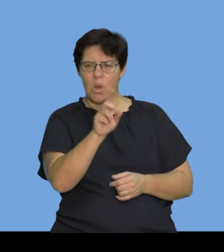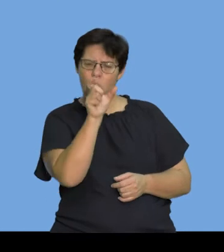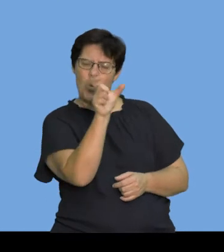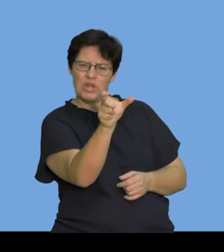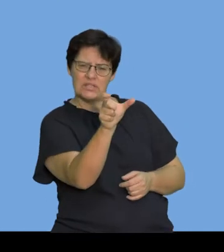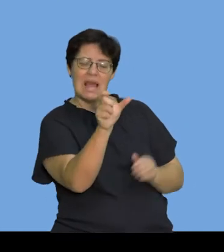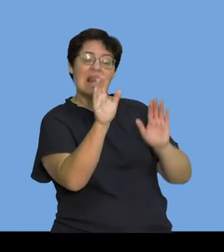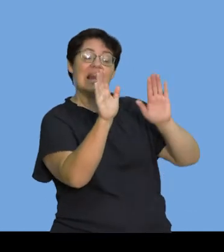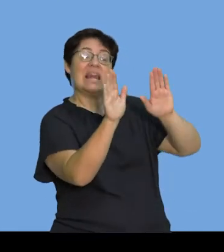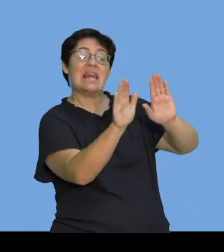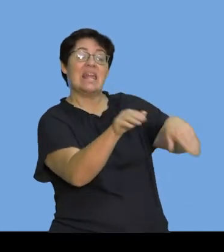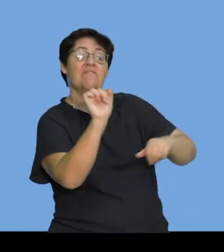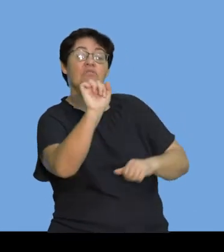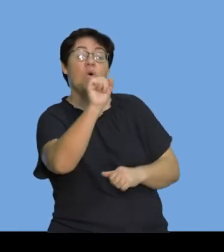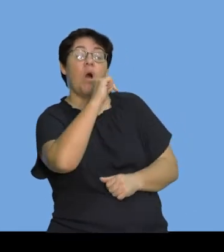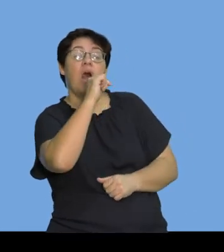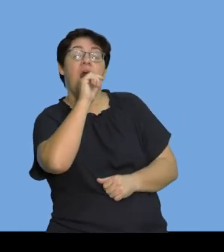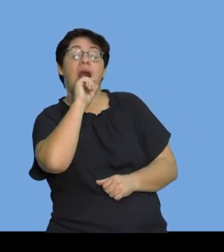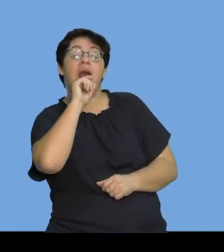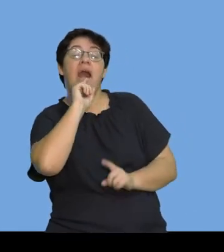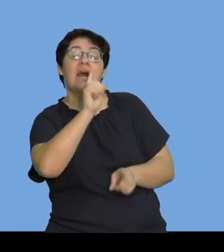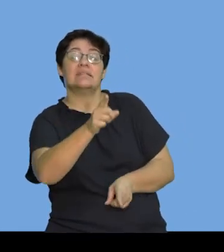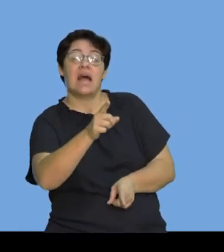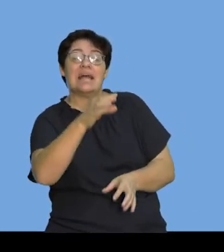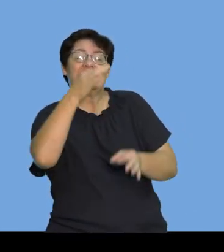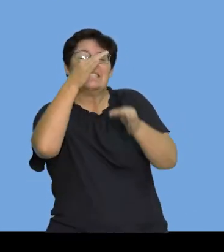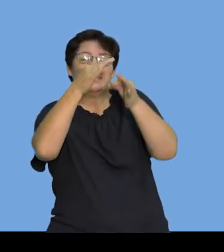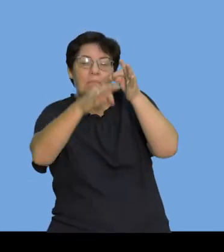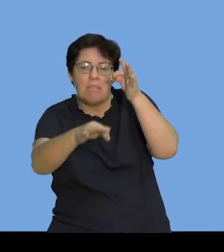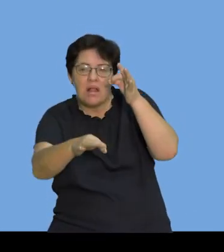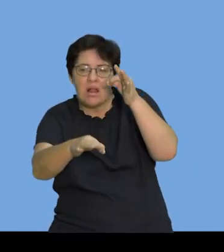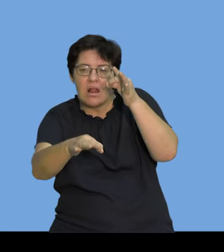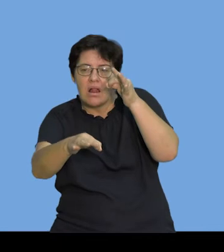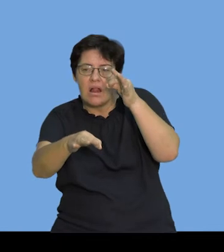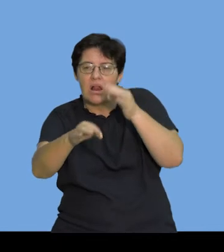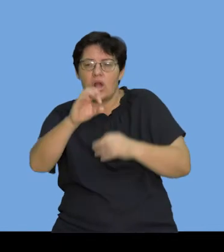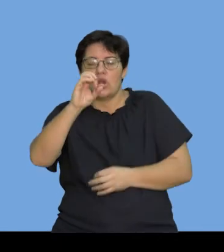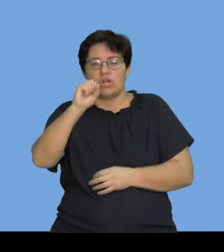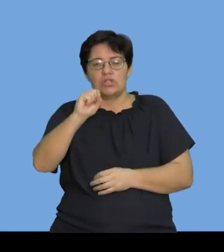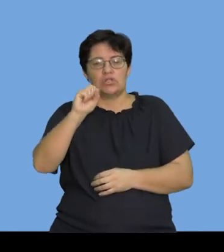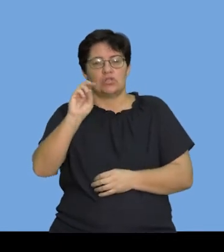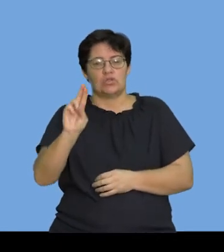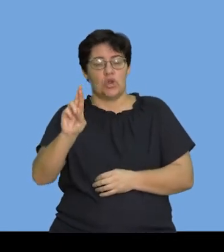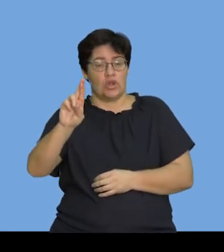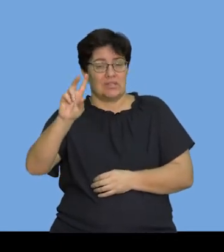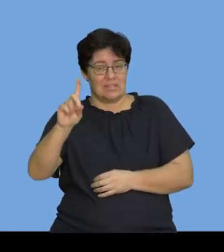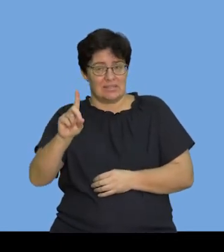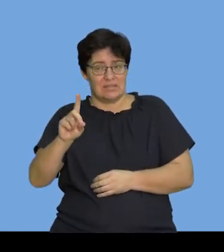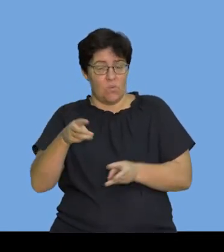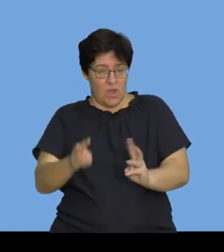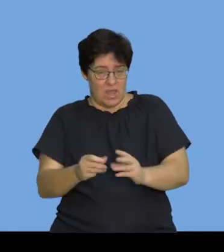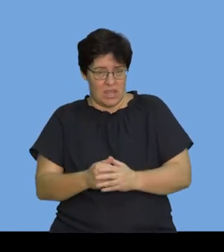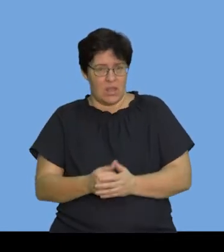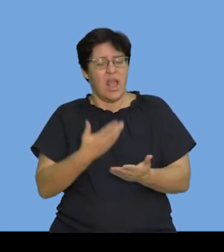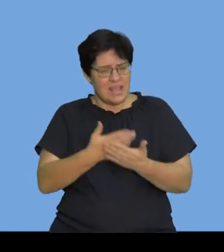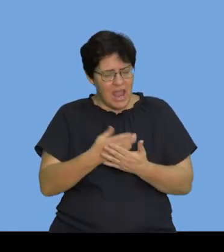leave your answer in simplest said form. They are simply saying use the quadratic equation. You can even use completing the